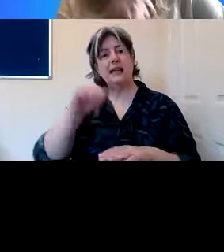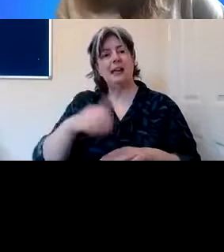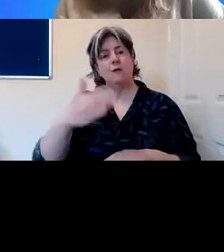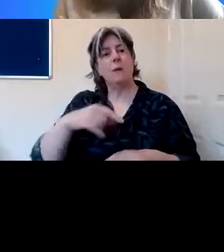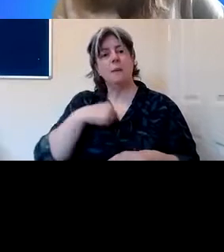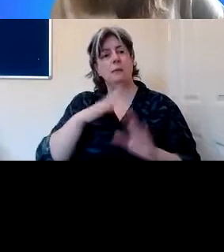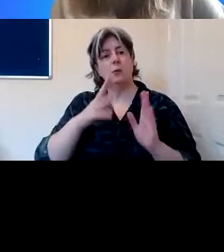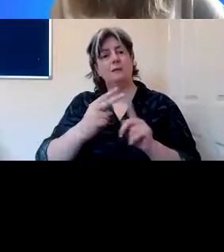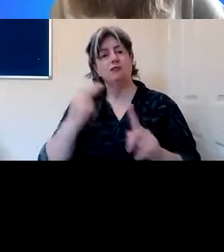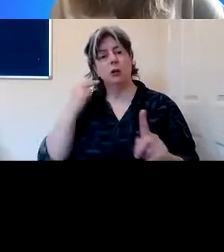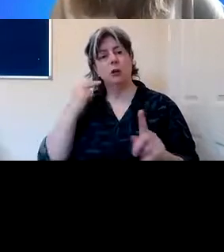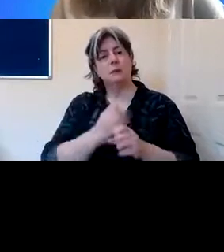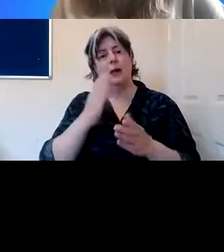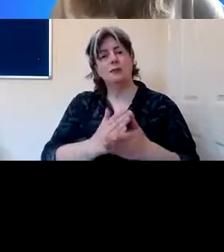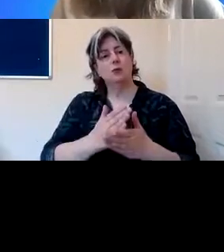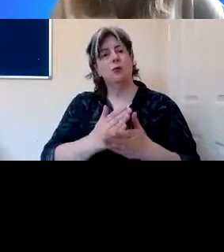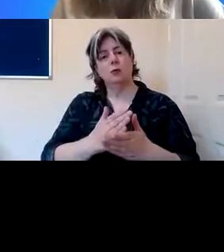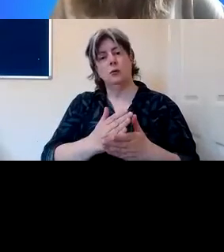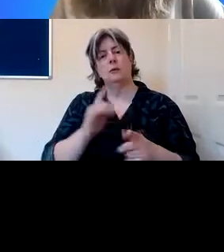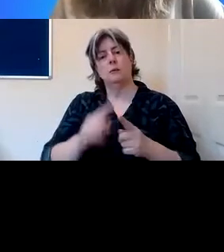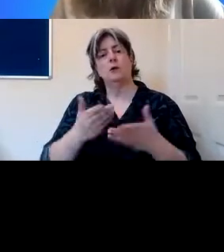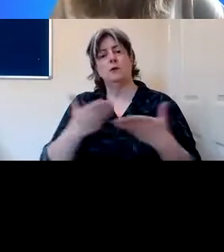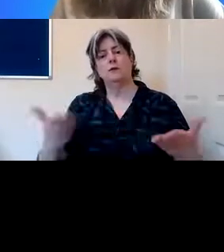make sure that that's done on the fairest basis.